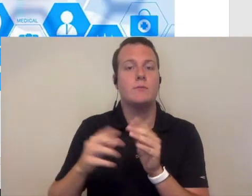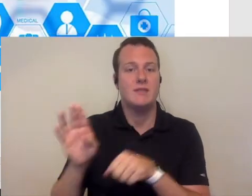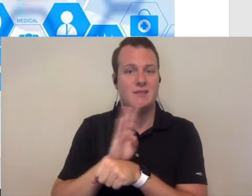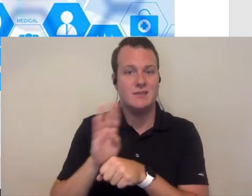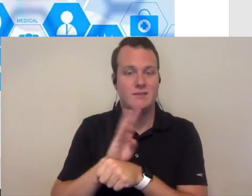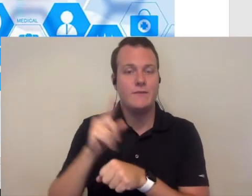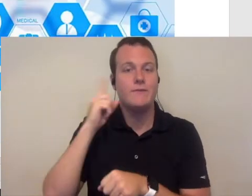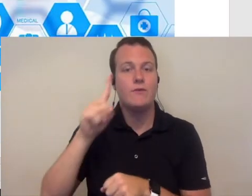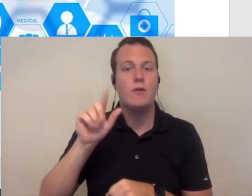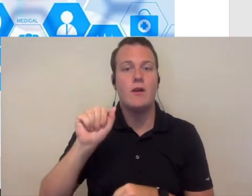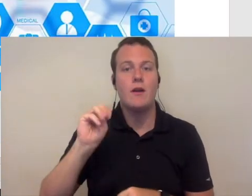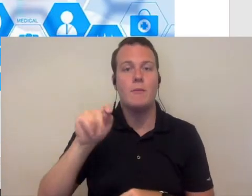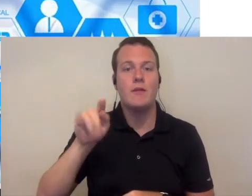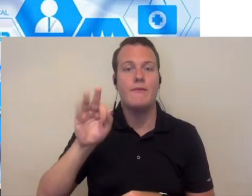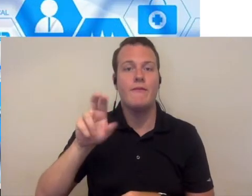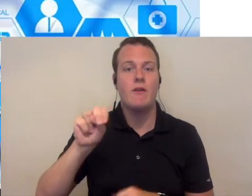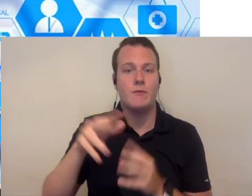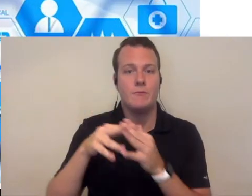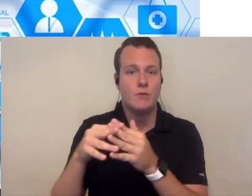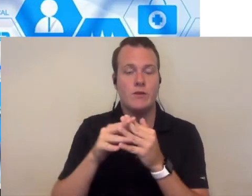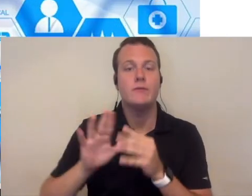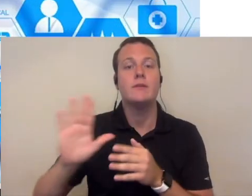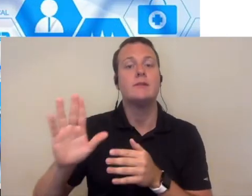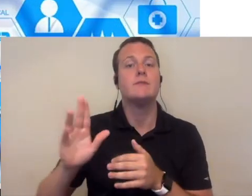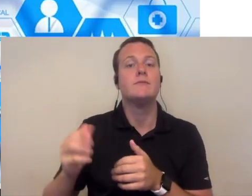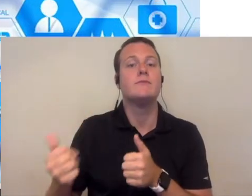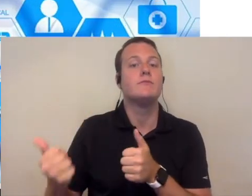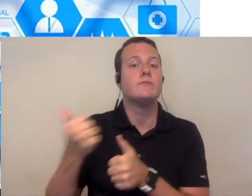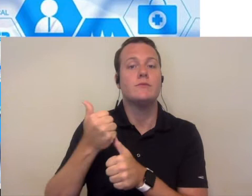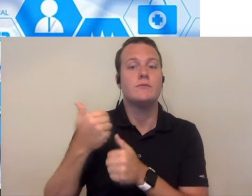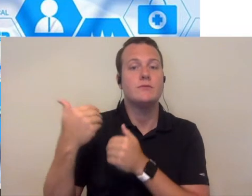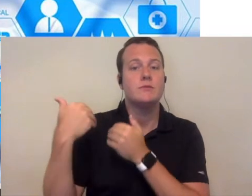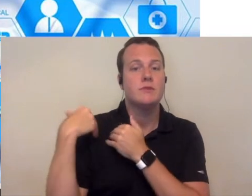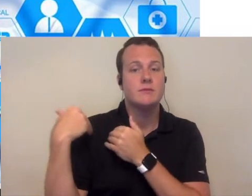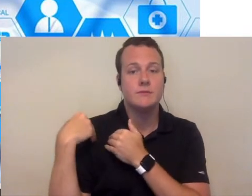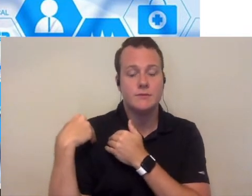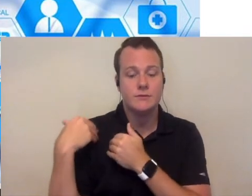Amplifon Americas. Primary responsibilities